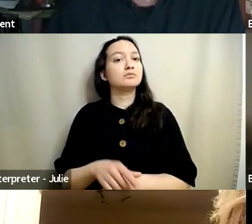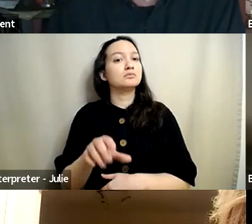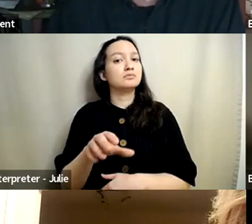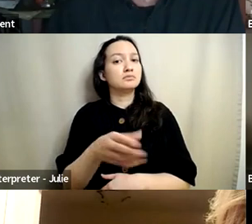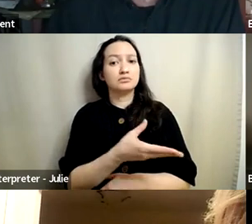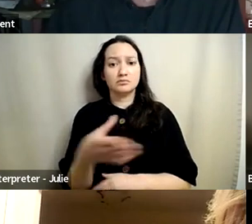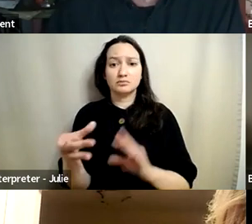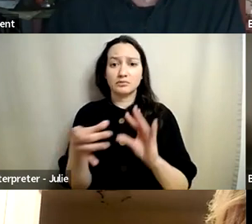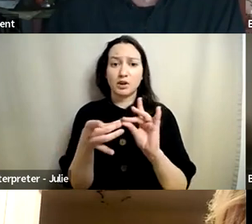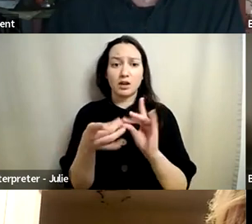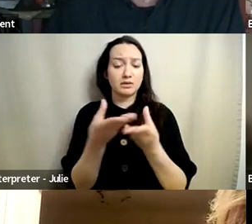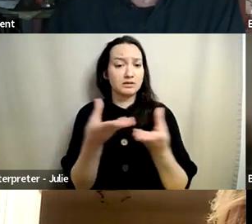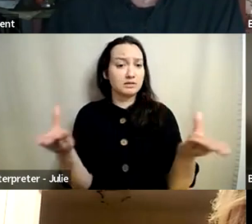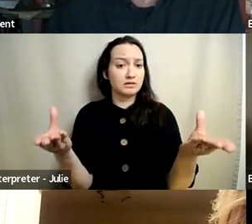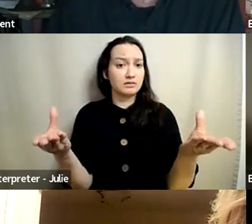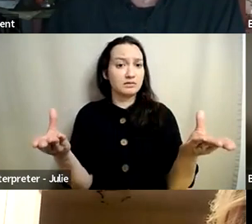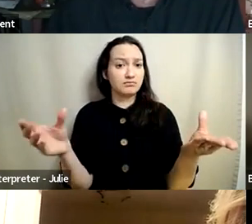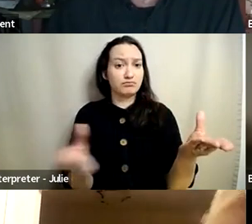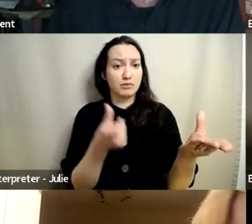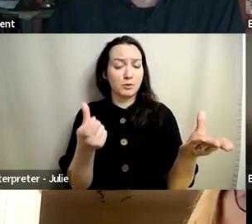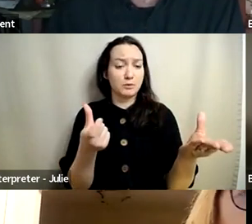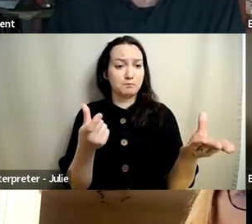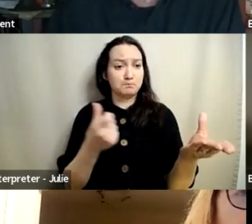Any comments, or is there any statements that anybody wants to